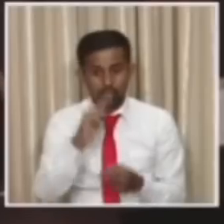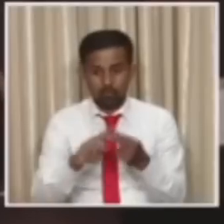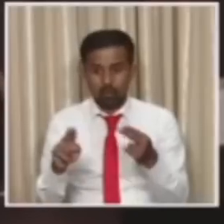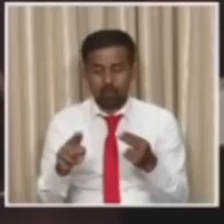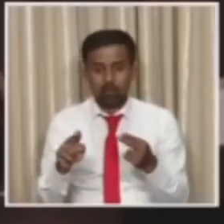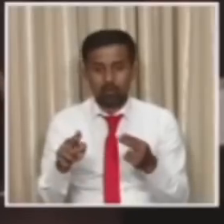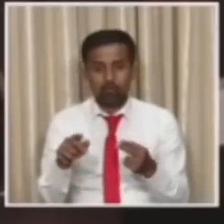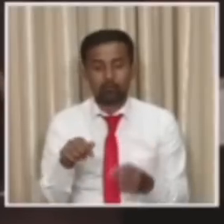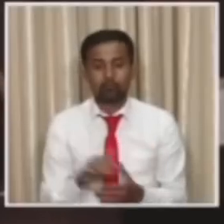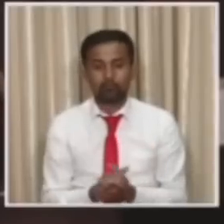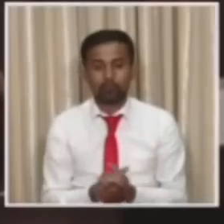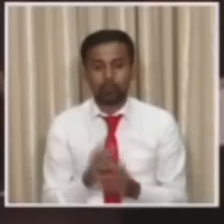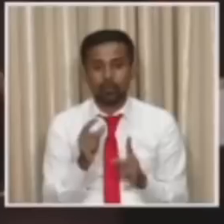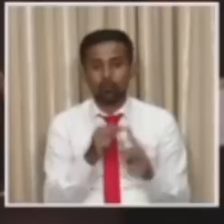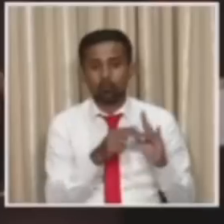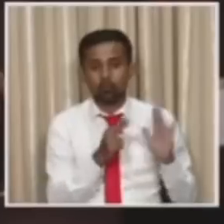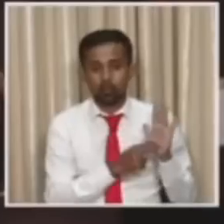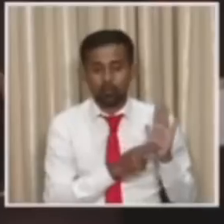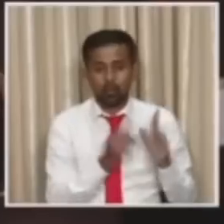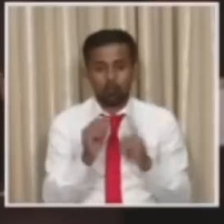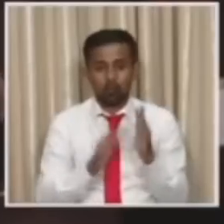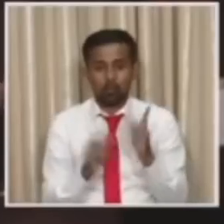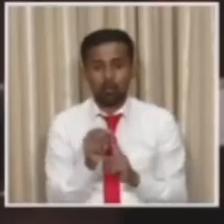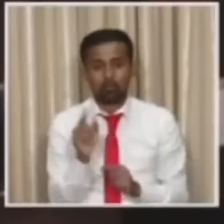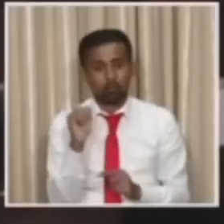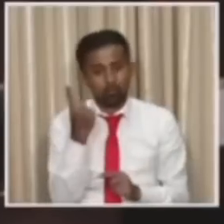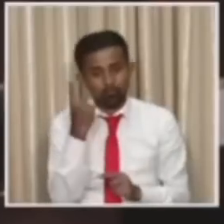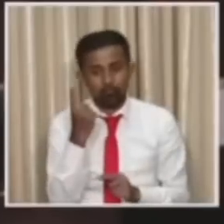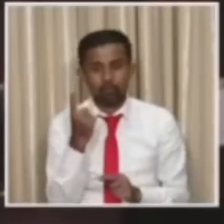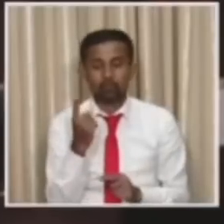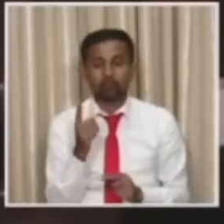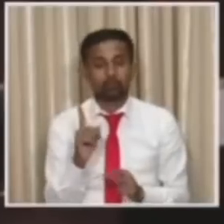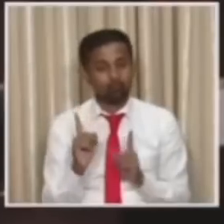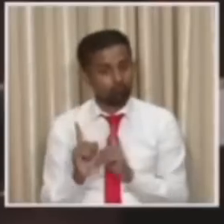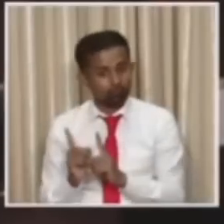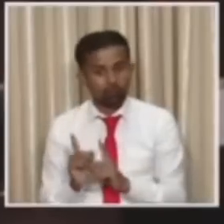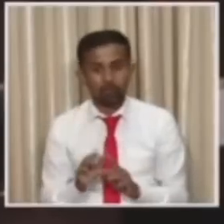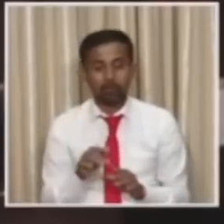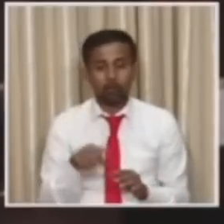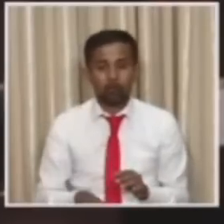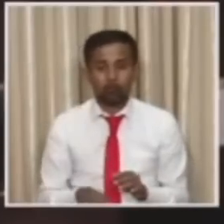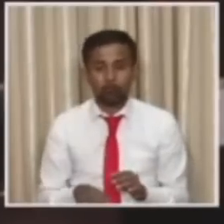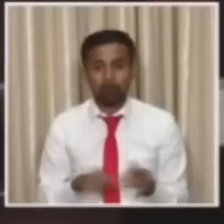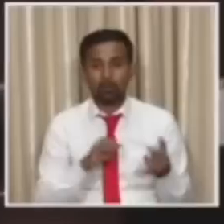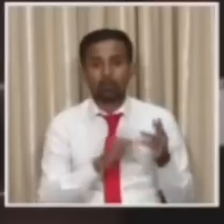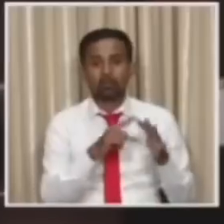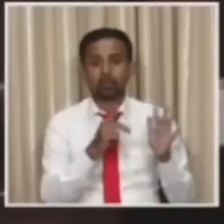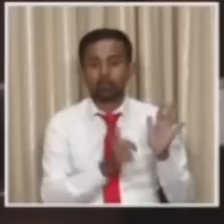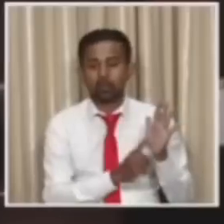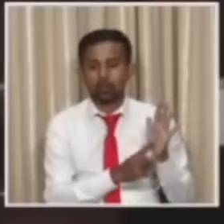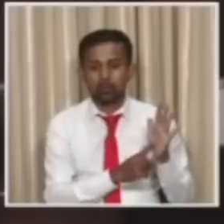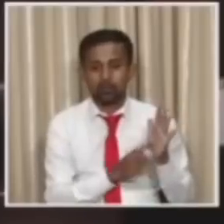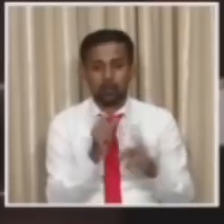Ponnambalam from the northern province, that this has happened to Gajendra Kumar Ponnambalam from, this has been continued. Selvarasa Gajendran was carried by police